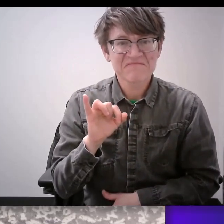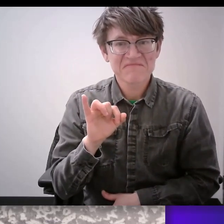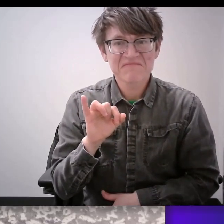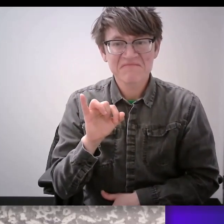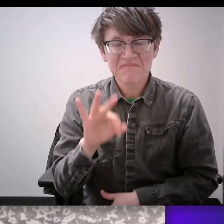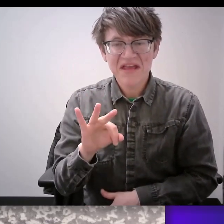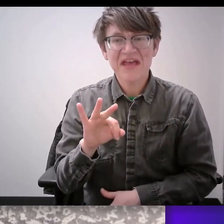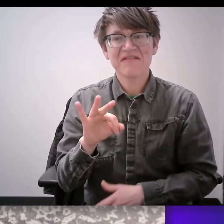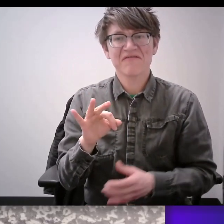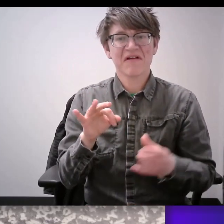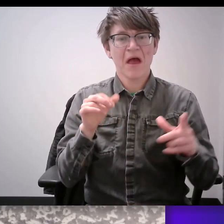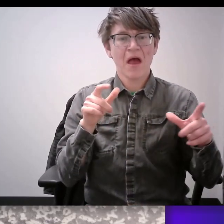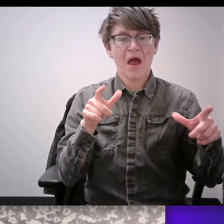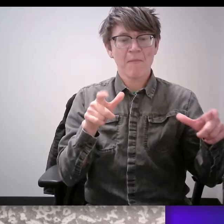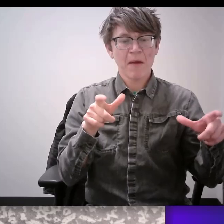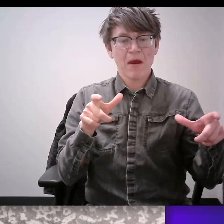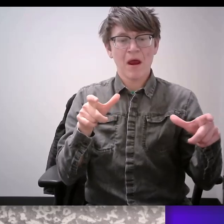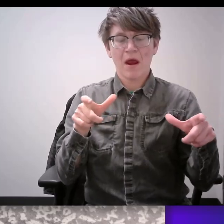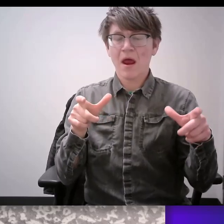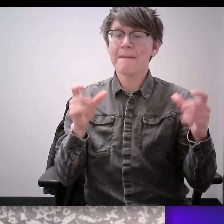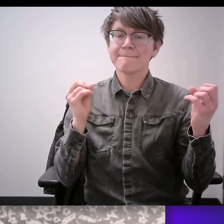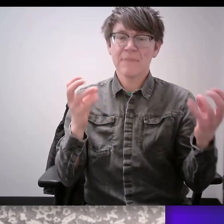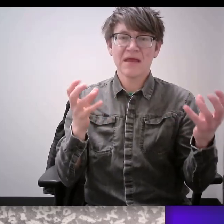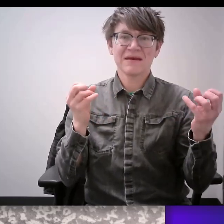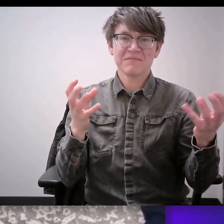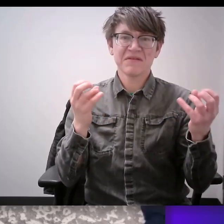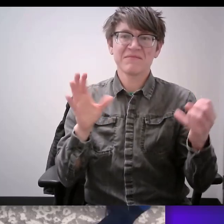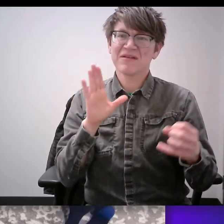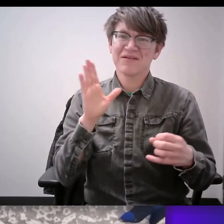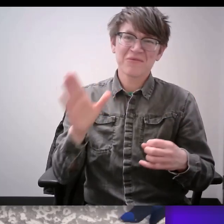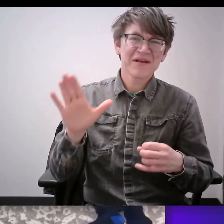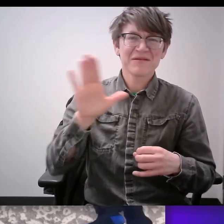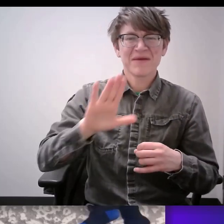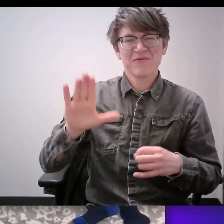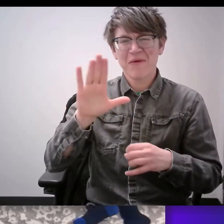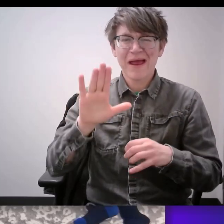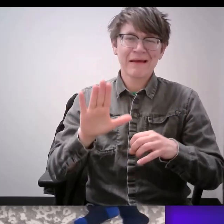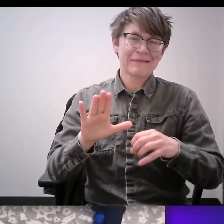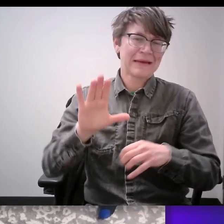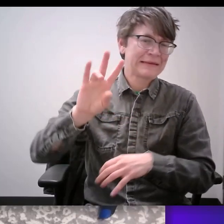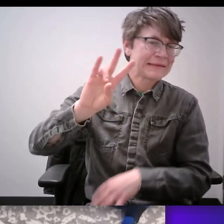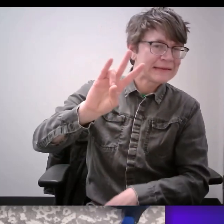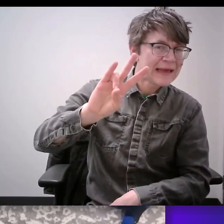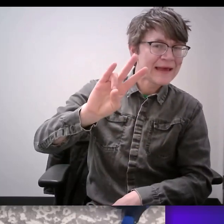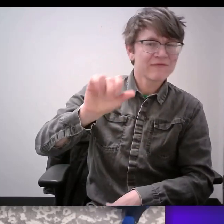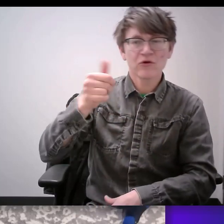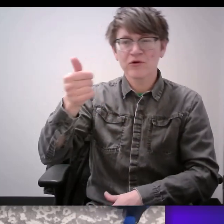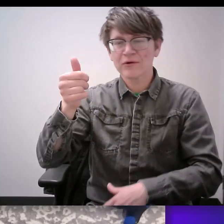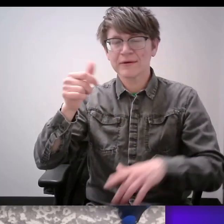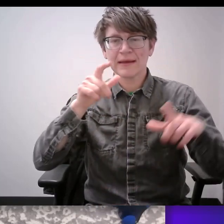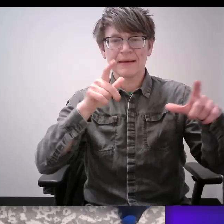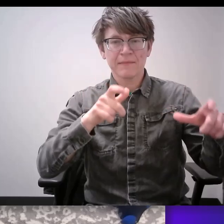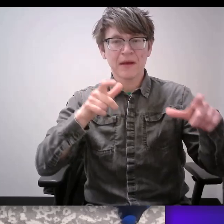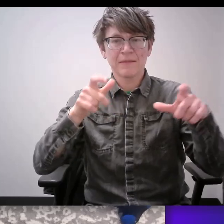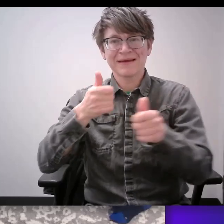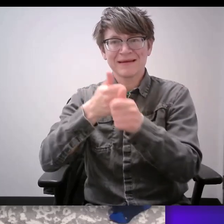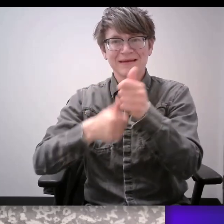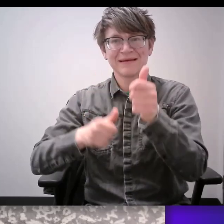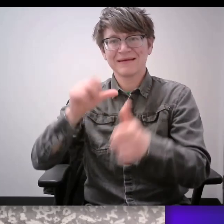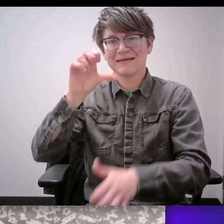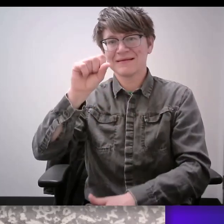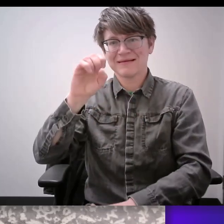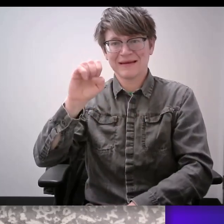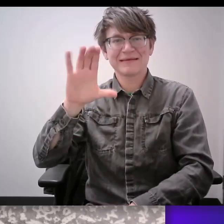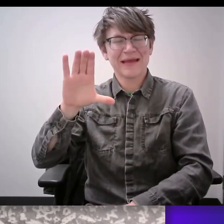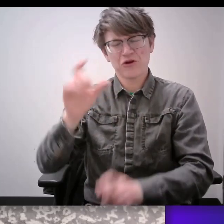effect. So you're probably going to end up only shooting 7 or 10 frames per second. And you can play with this in your editing